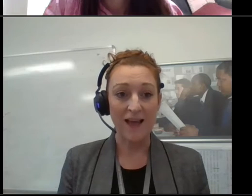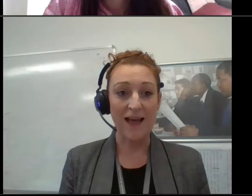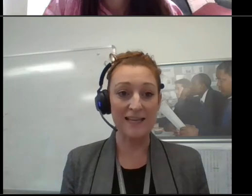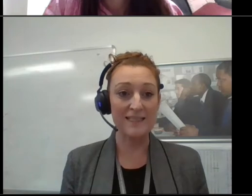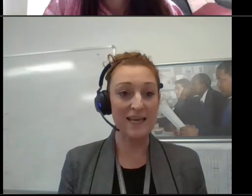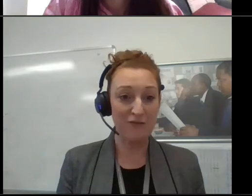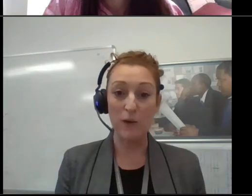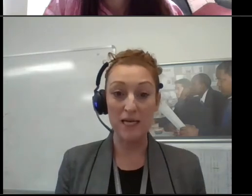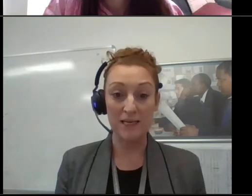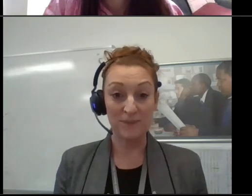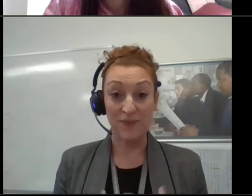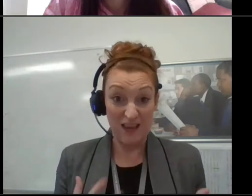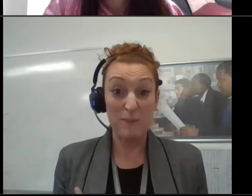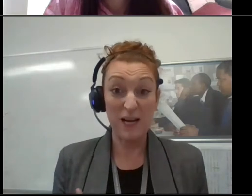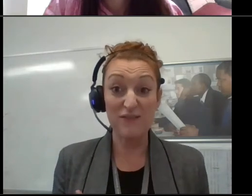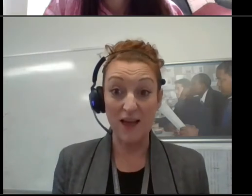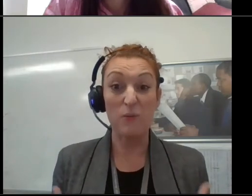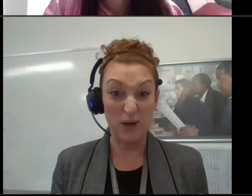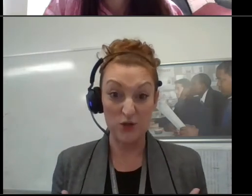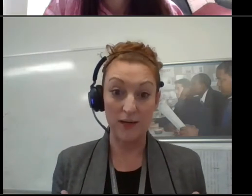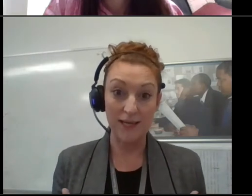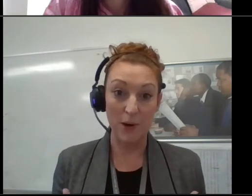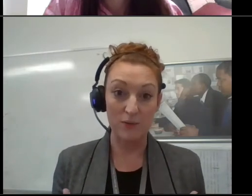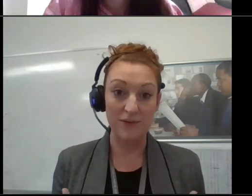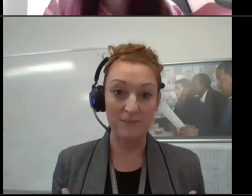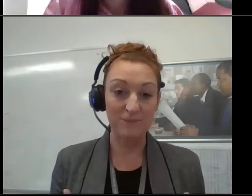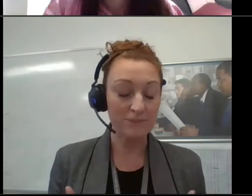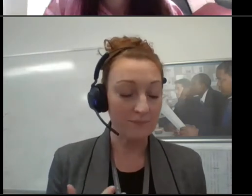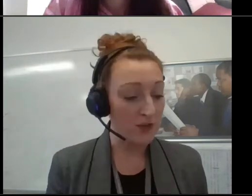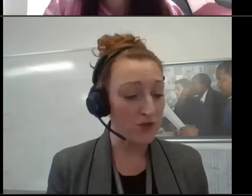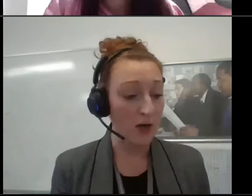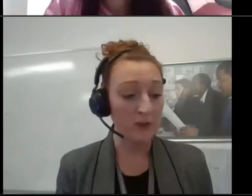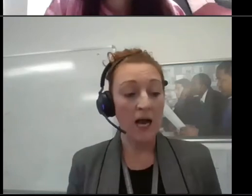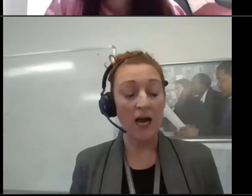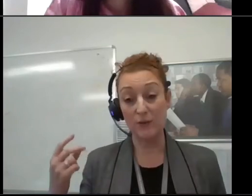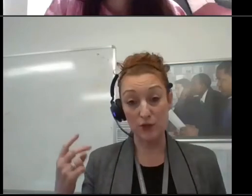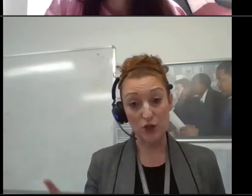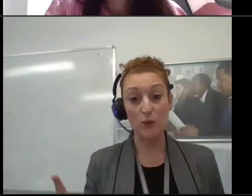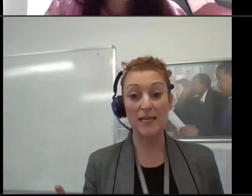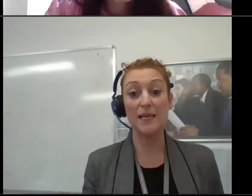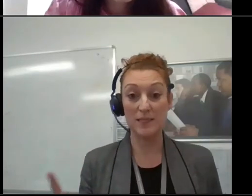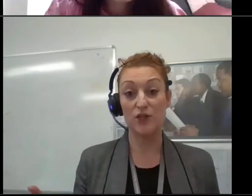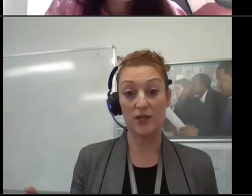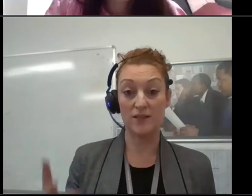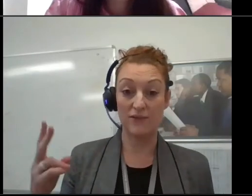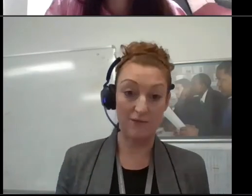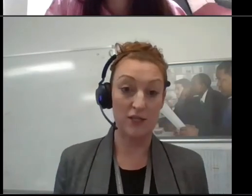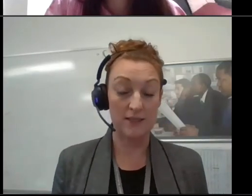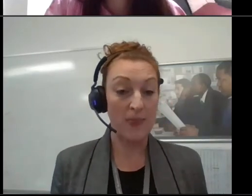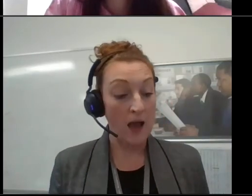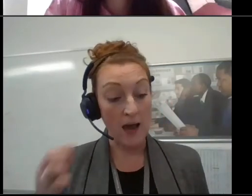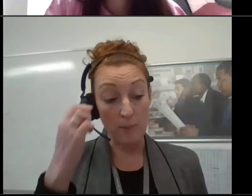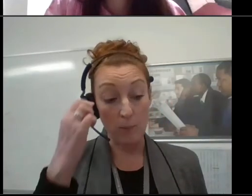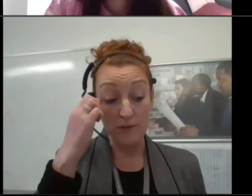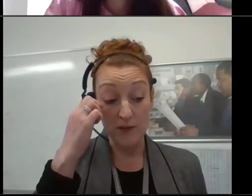children. And if we believe that, we're going to try and keep hold of them. So I think there are two key